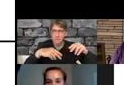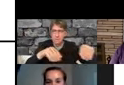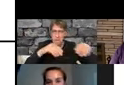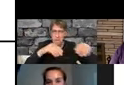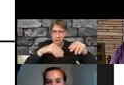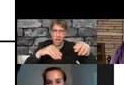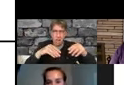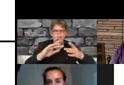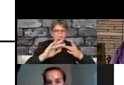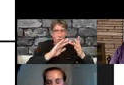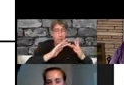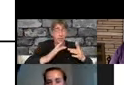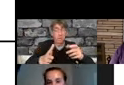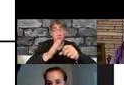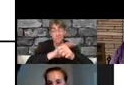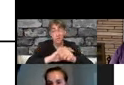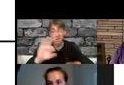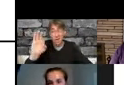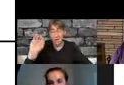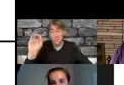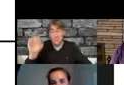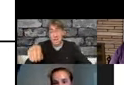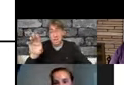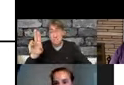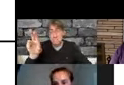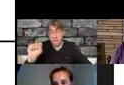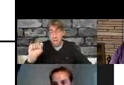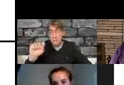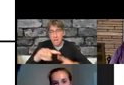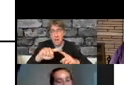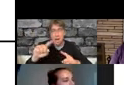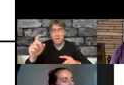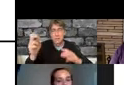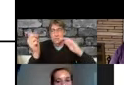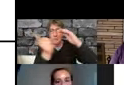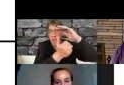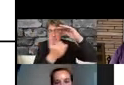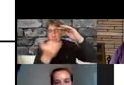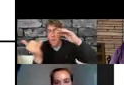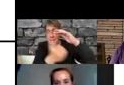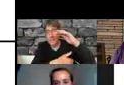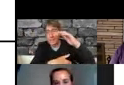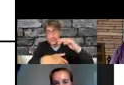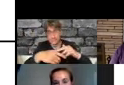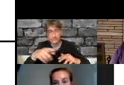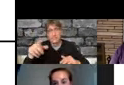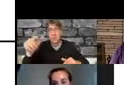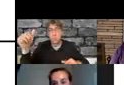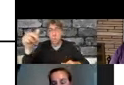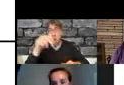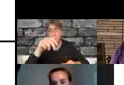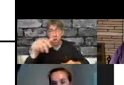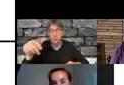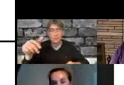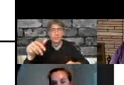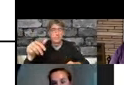covers 90% of all boardings on bus and light rail within a 2 to 3 minute walk from the stop, factoring in the ability for riders to go negative by